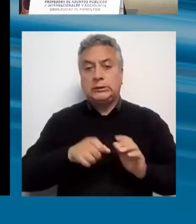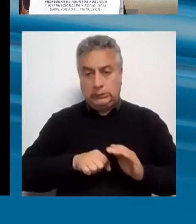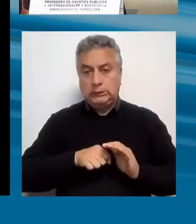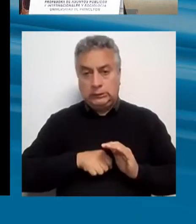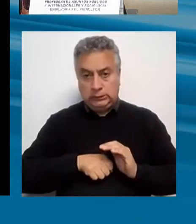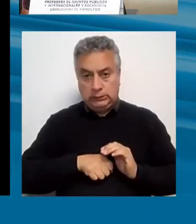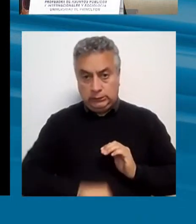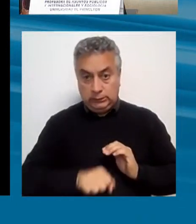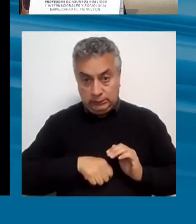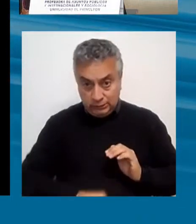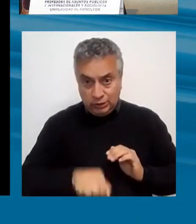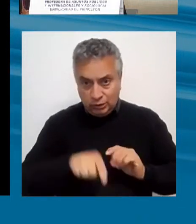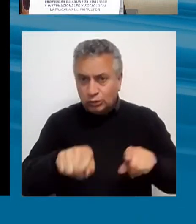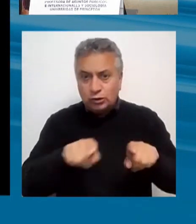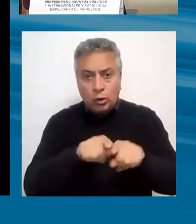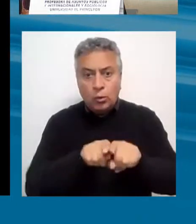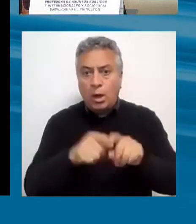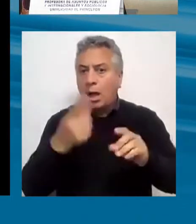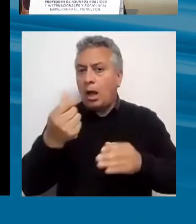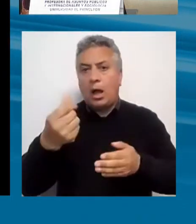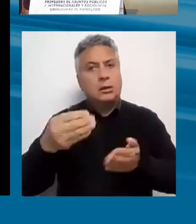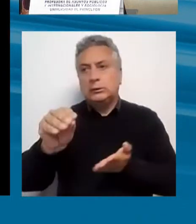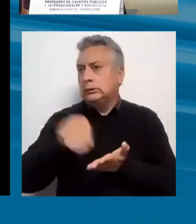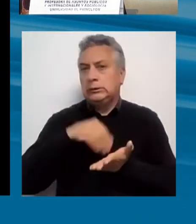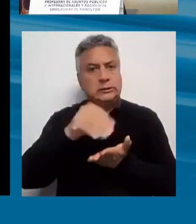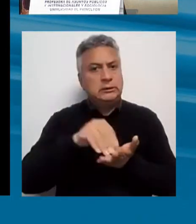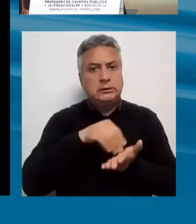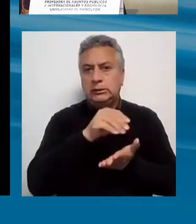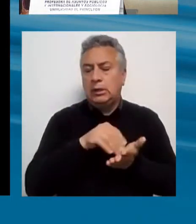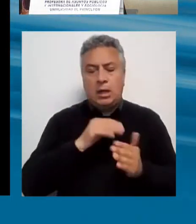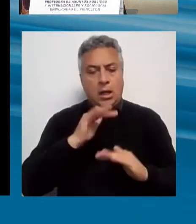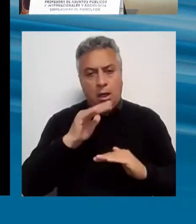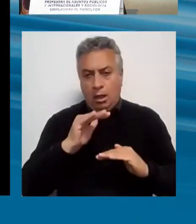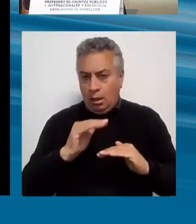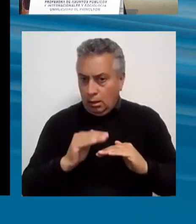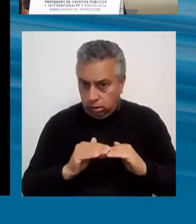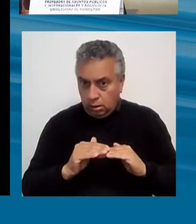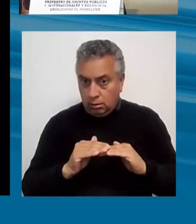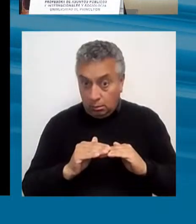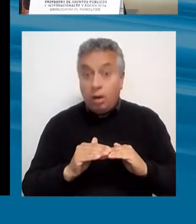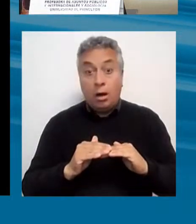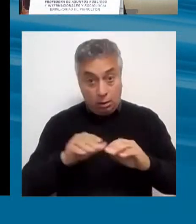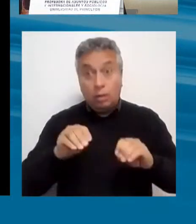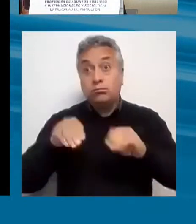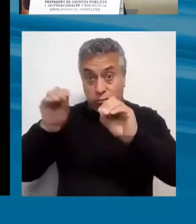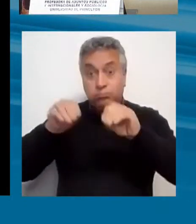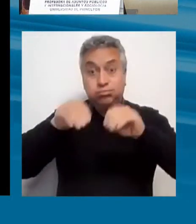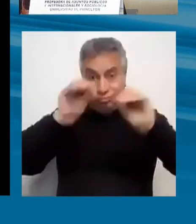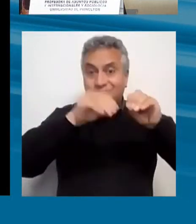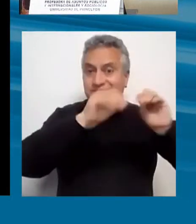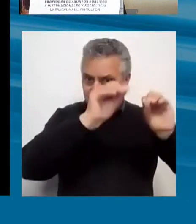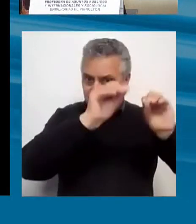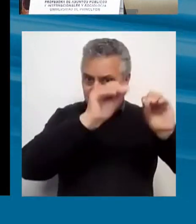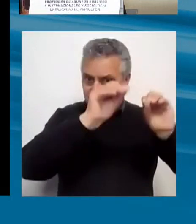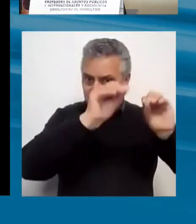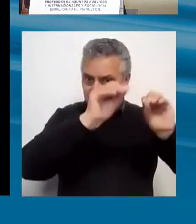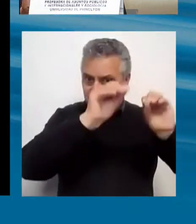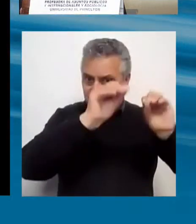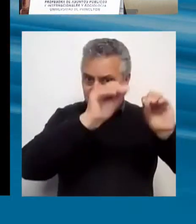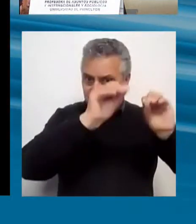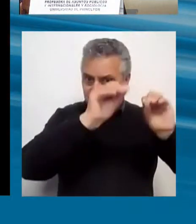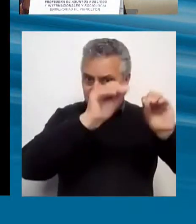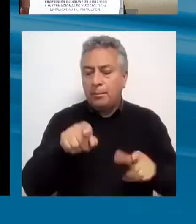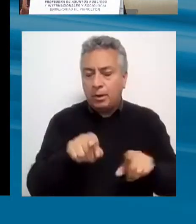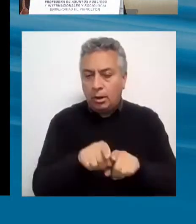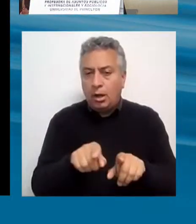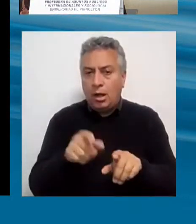children, it means that they have low income in general, generally speaking. There's a lot of mobility for sure, but there is